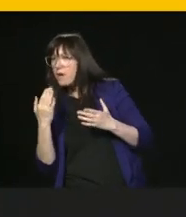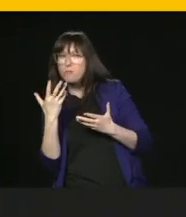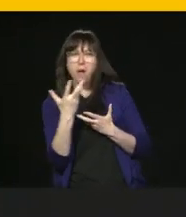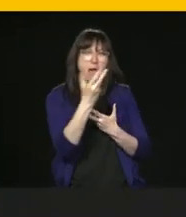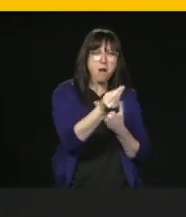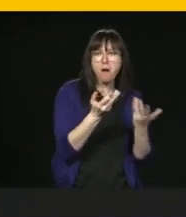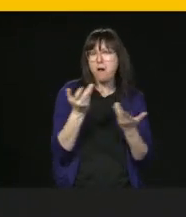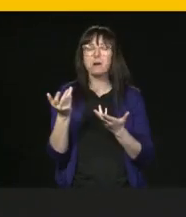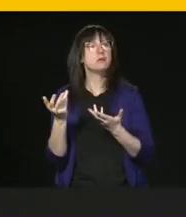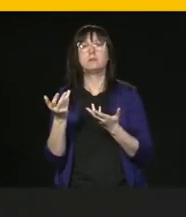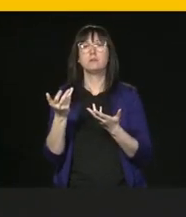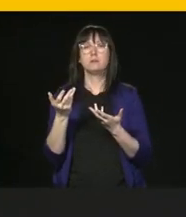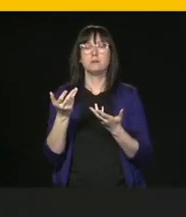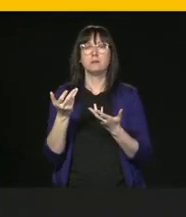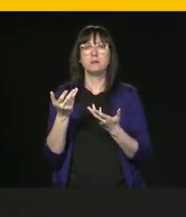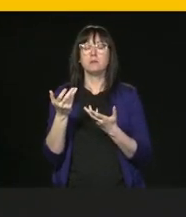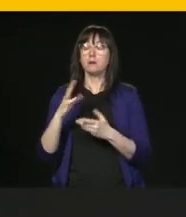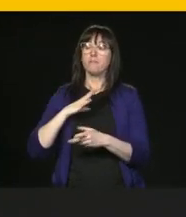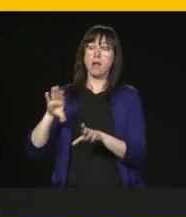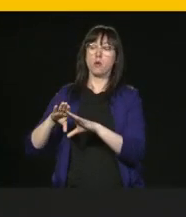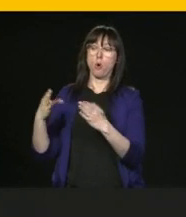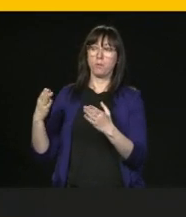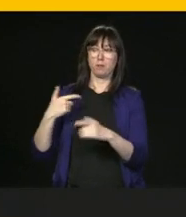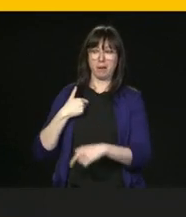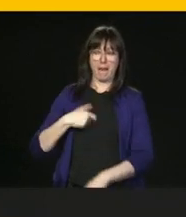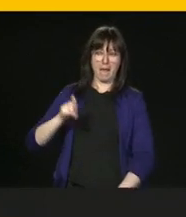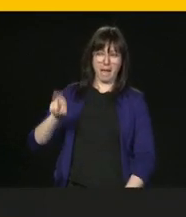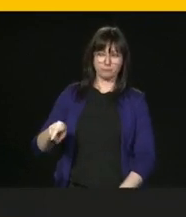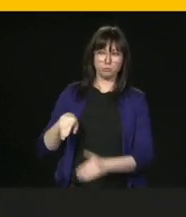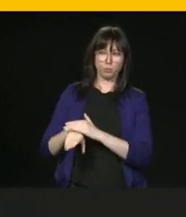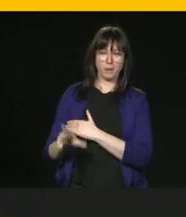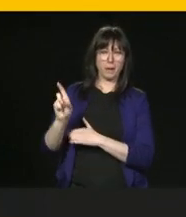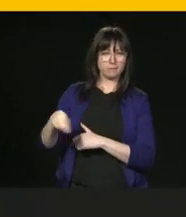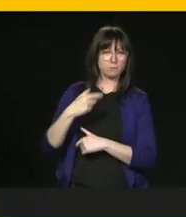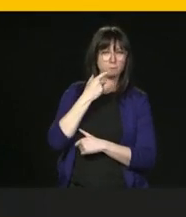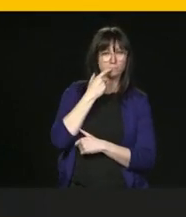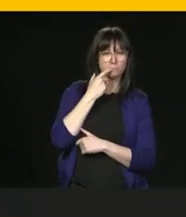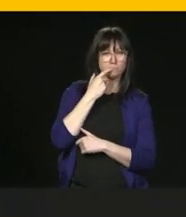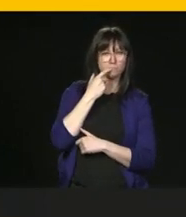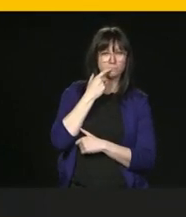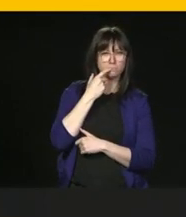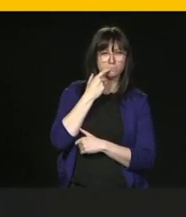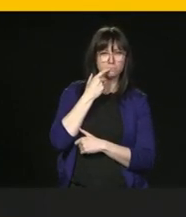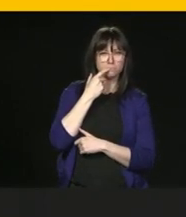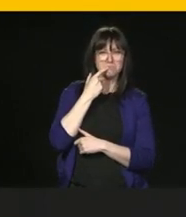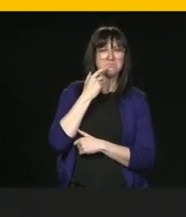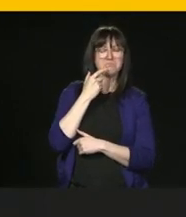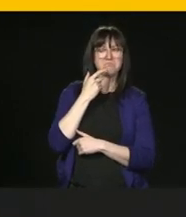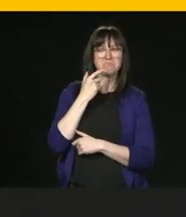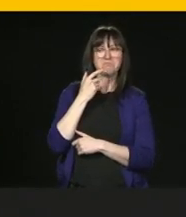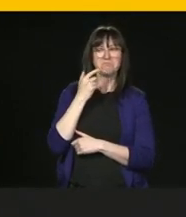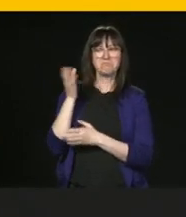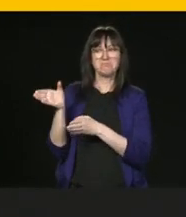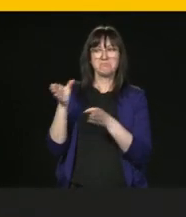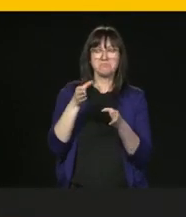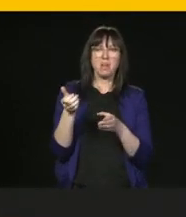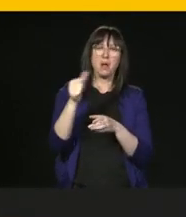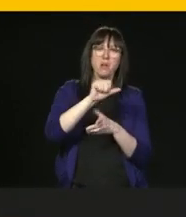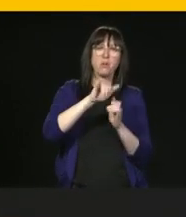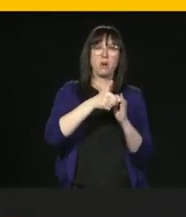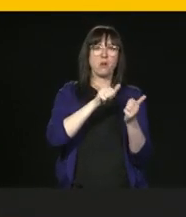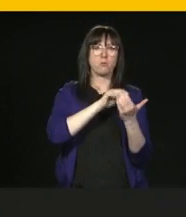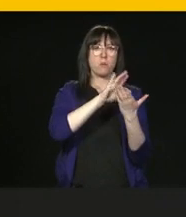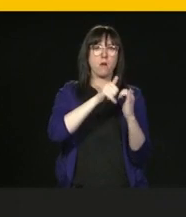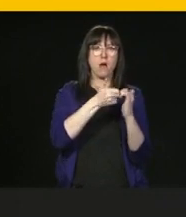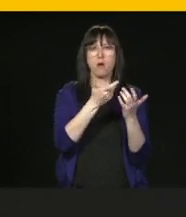any reason. And is there another way that we could get whatever it is that we need delivered to our door, for example?